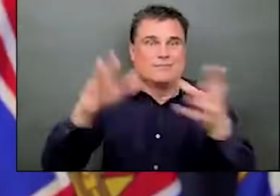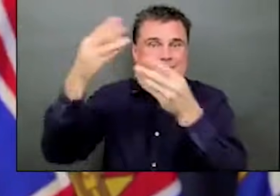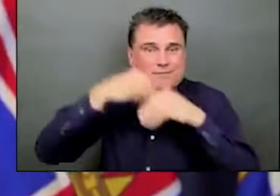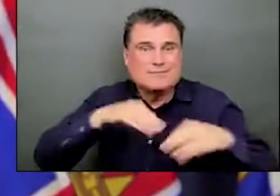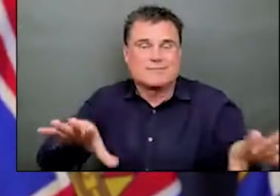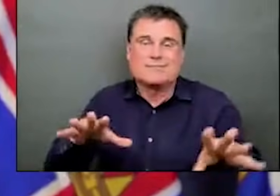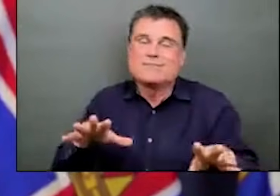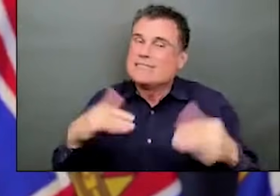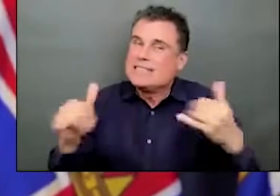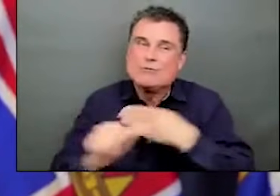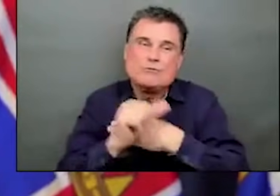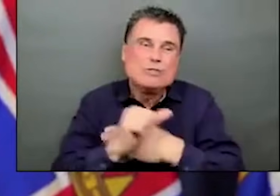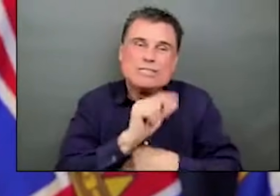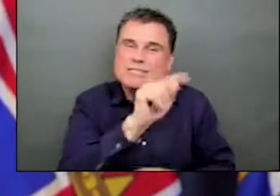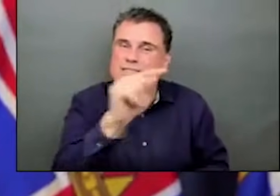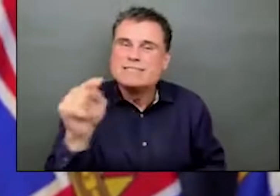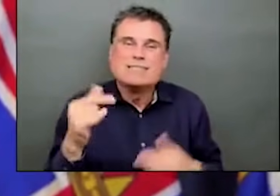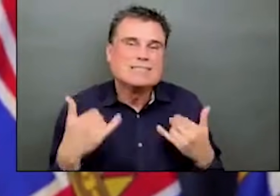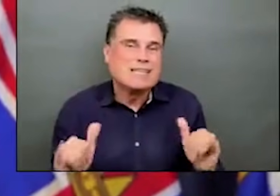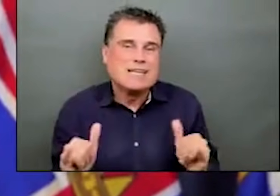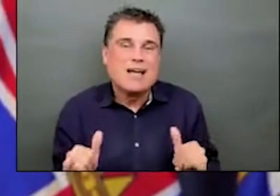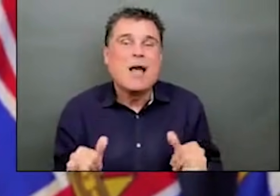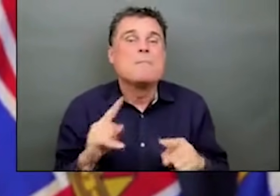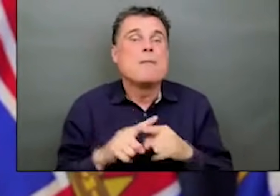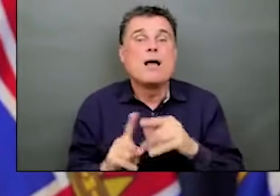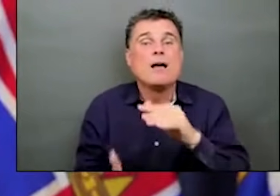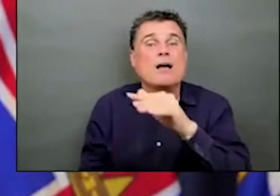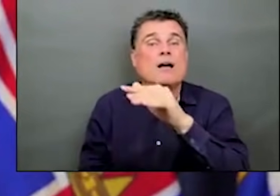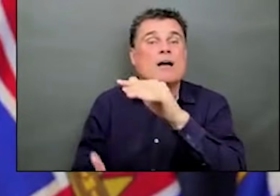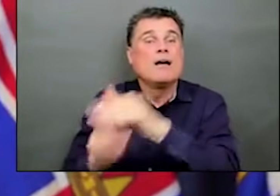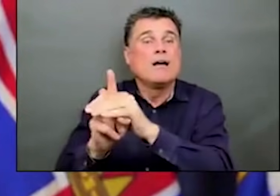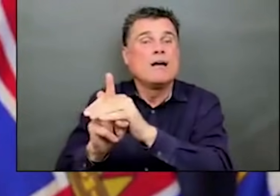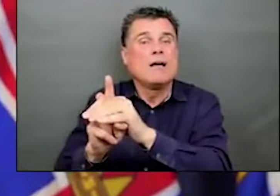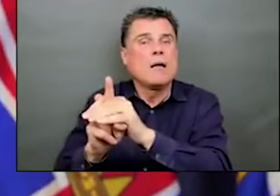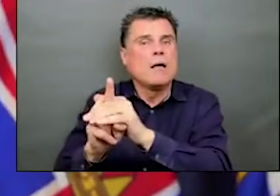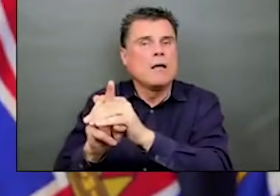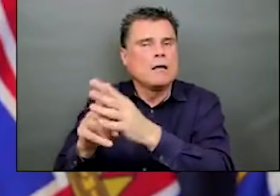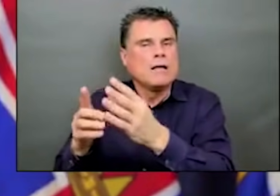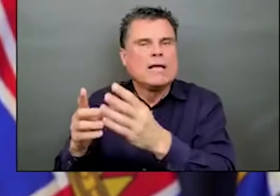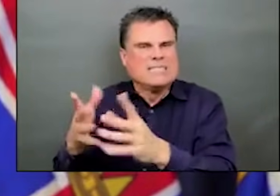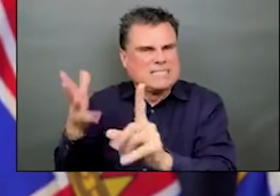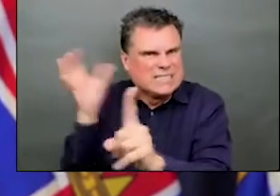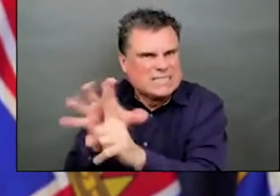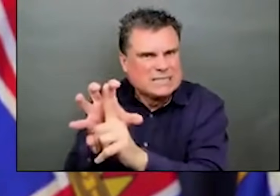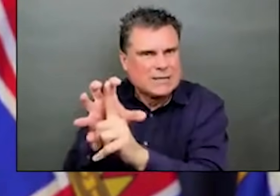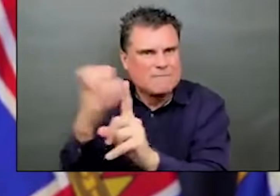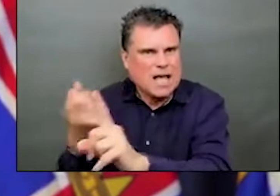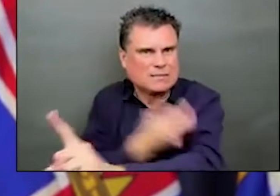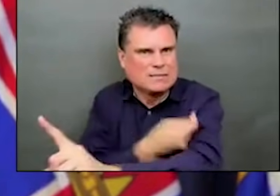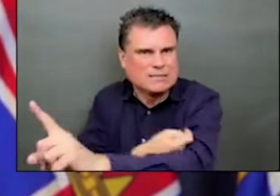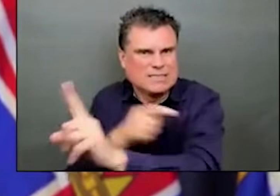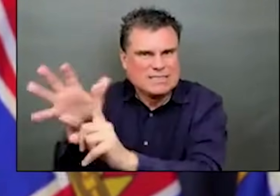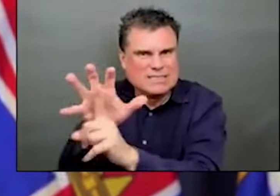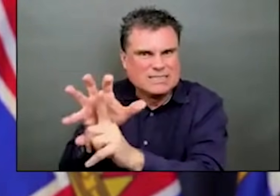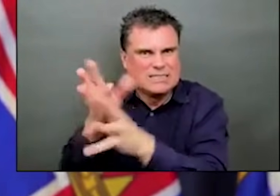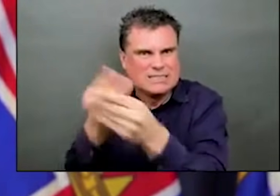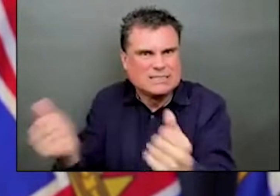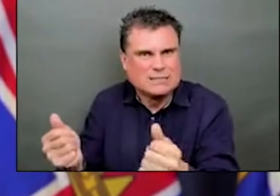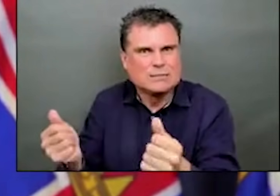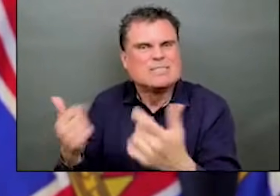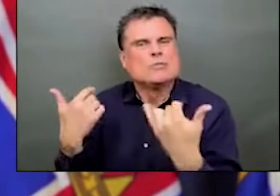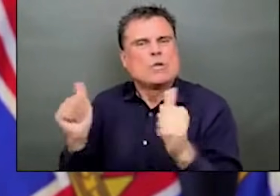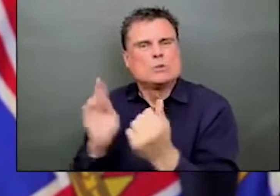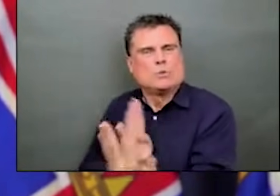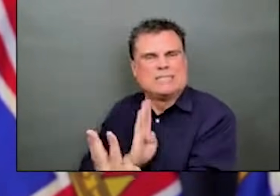trying to snuff out some of the outbreaks that we're having and the transmission change that happen in our workplaces. So, these